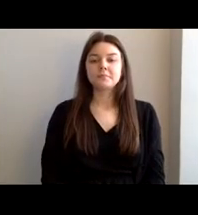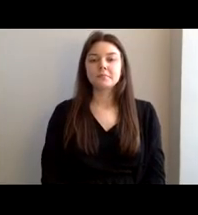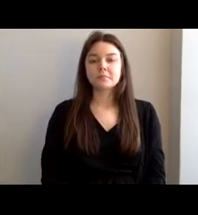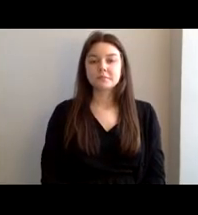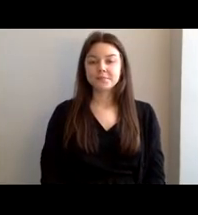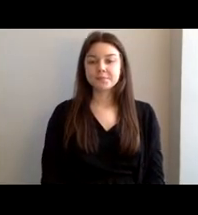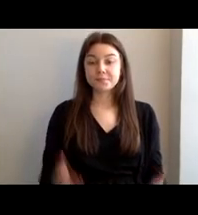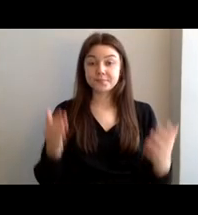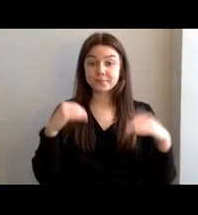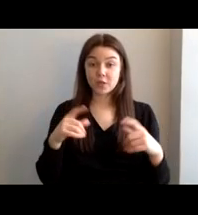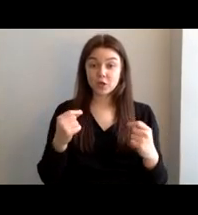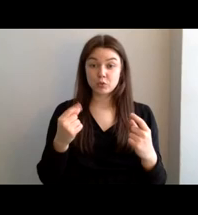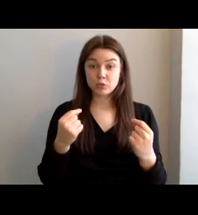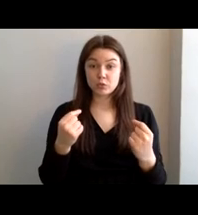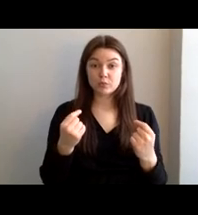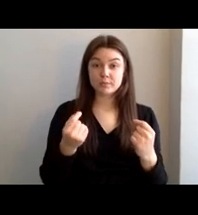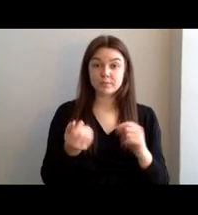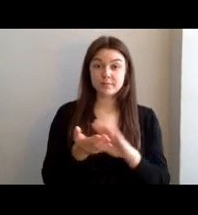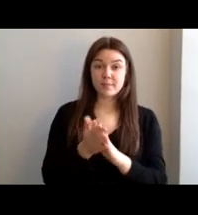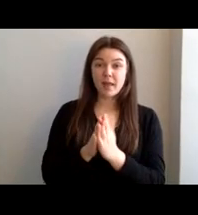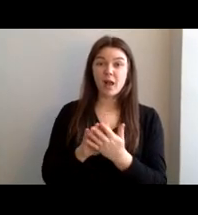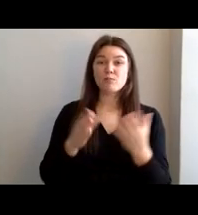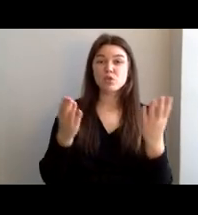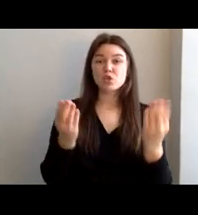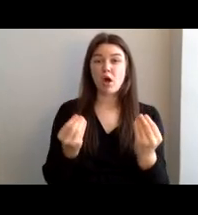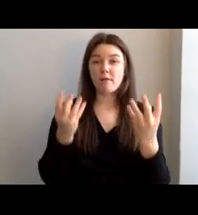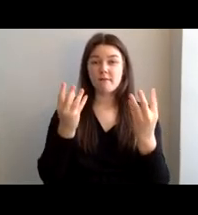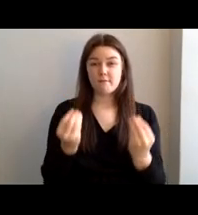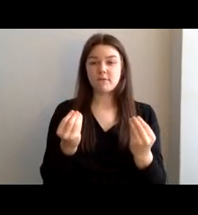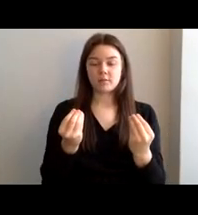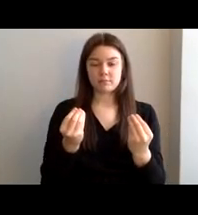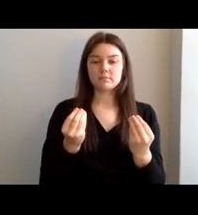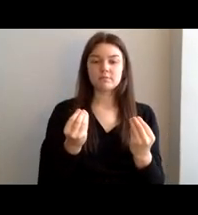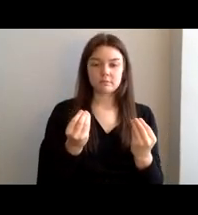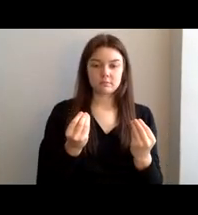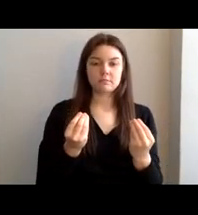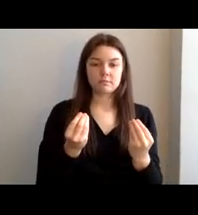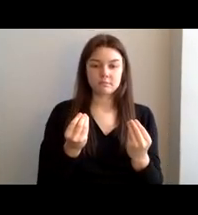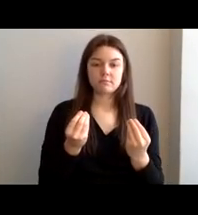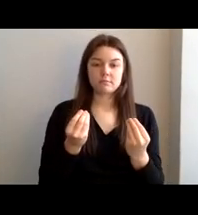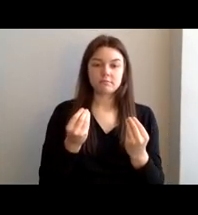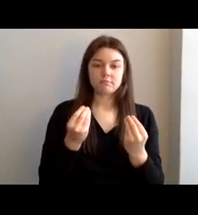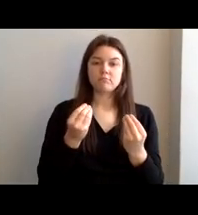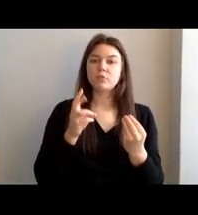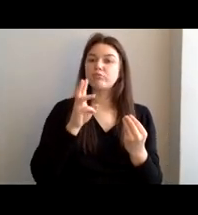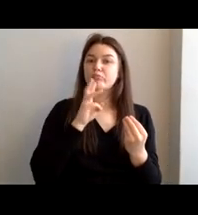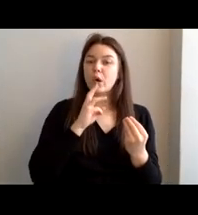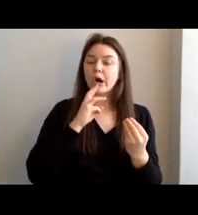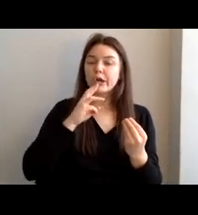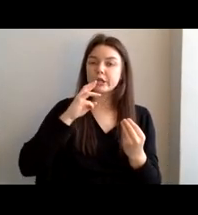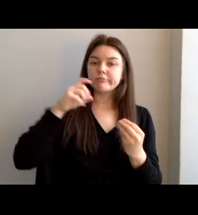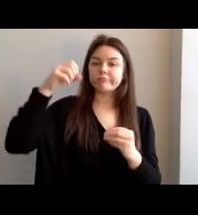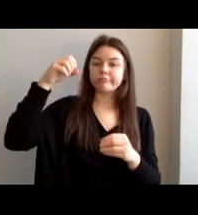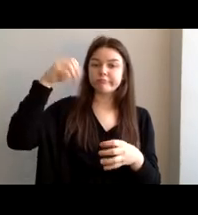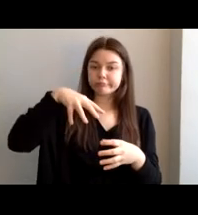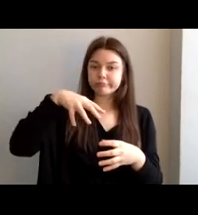to soften these deglazed shrimp by putting it inside a tub of running cold water. So